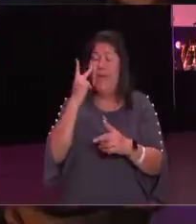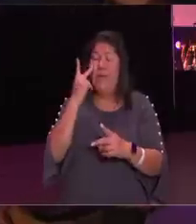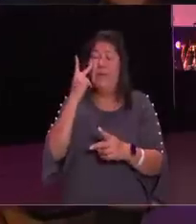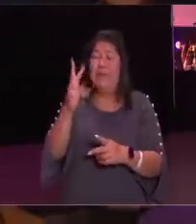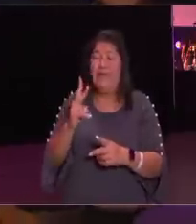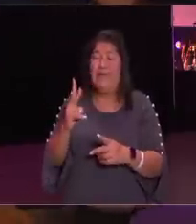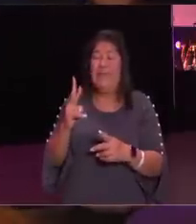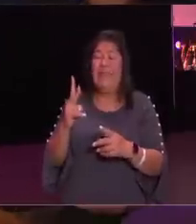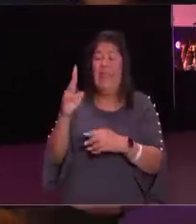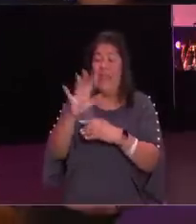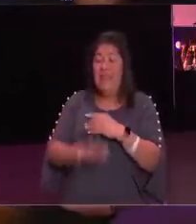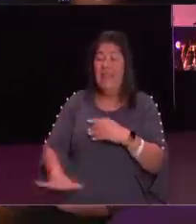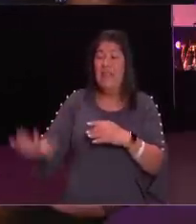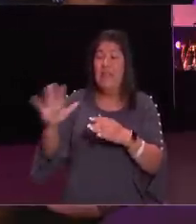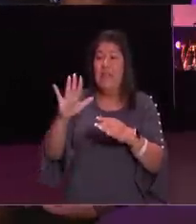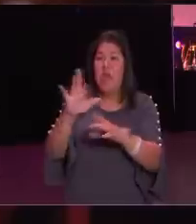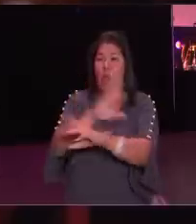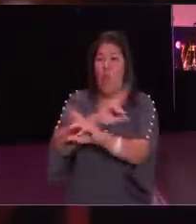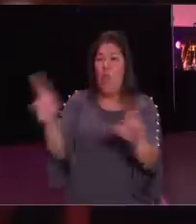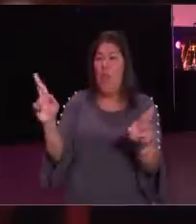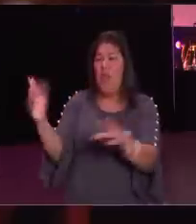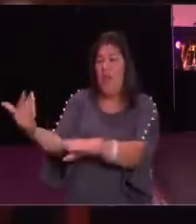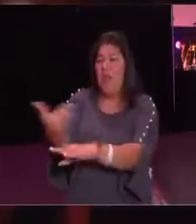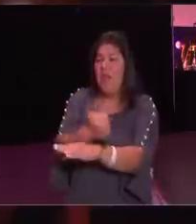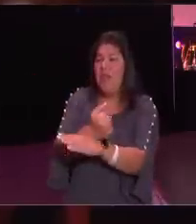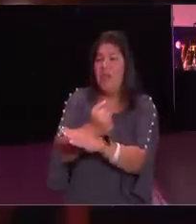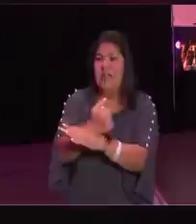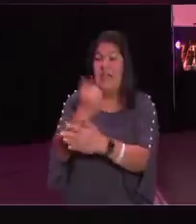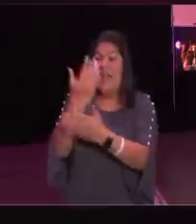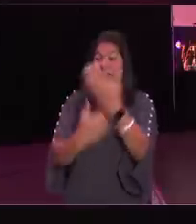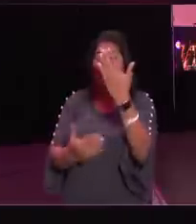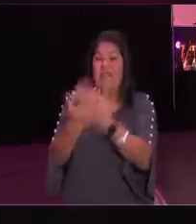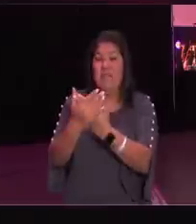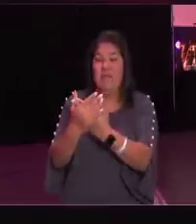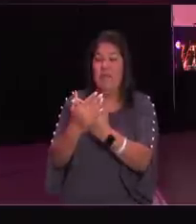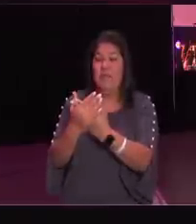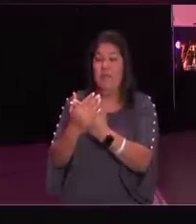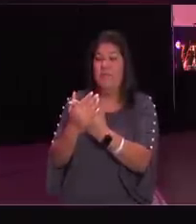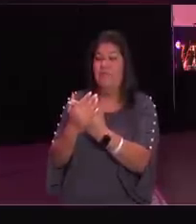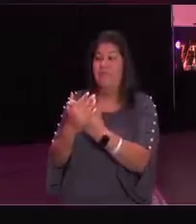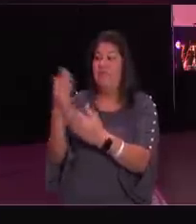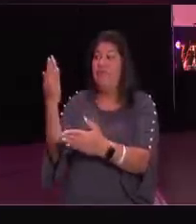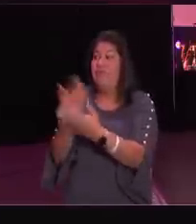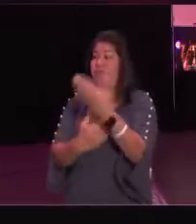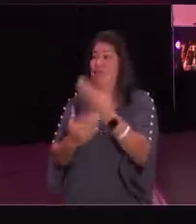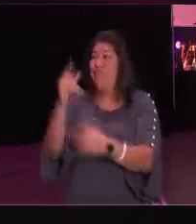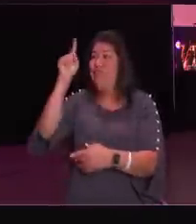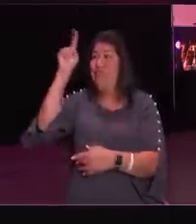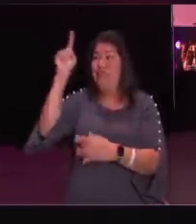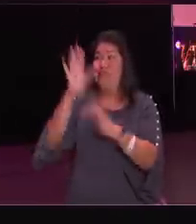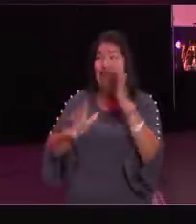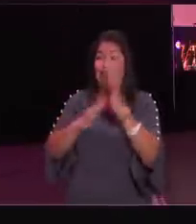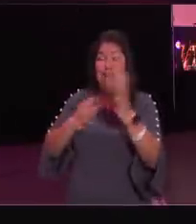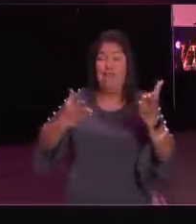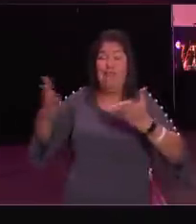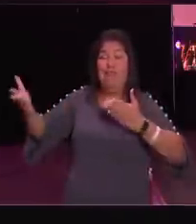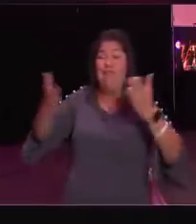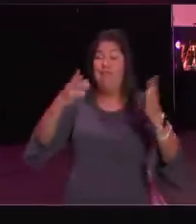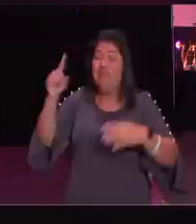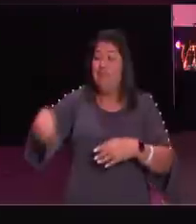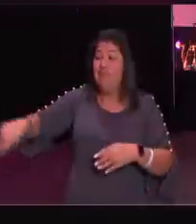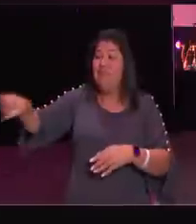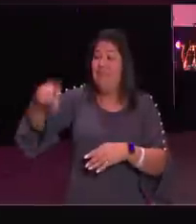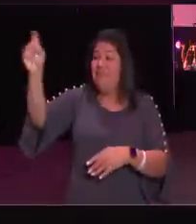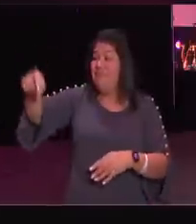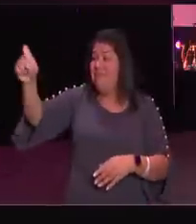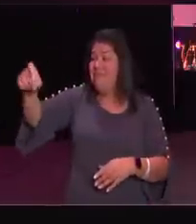see that the fields are white for harvesting, and hands that will be the hands of Jesus to serve those